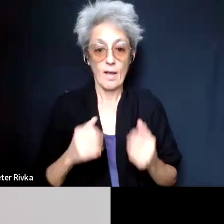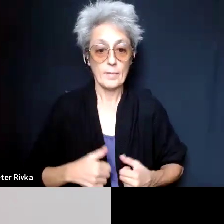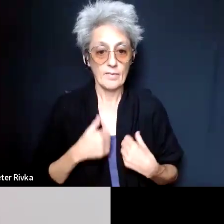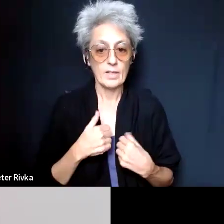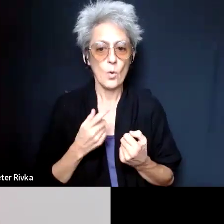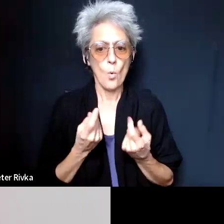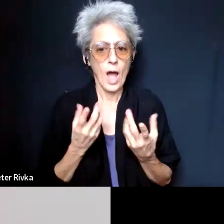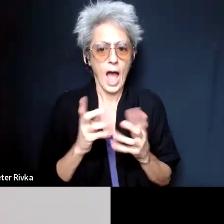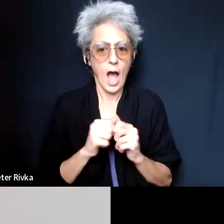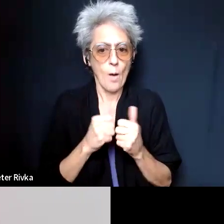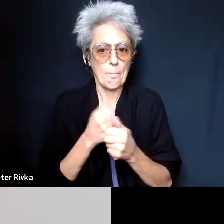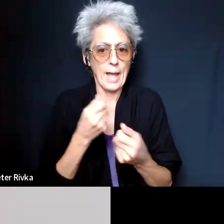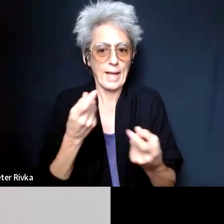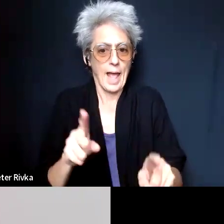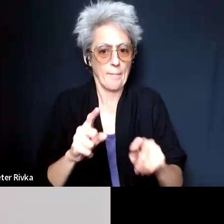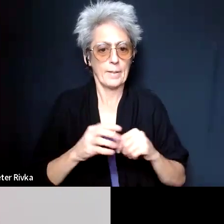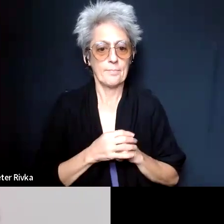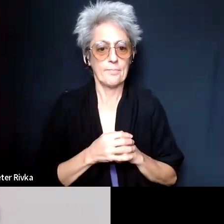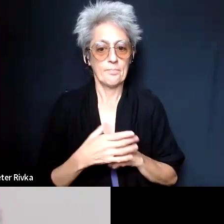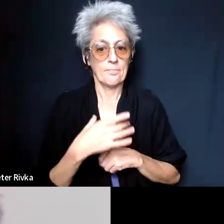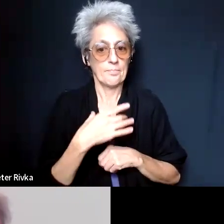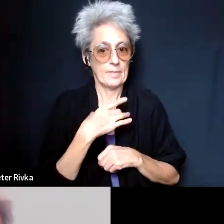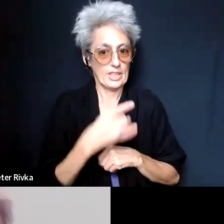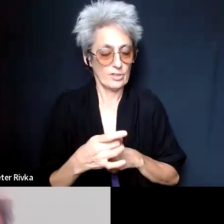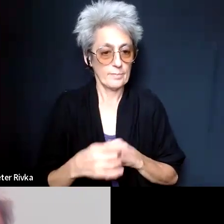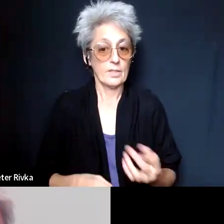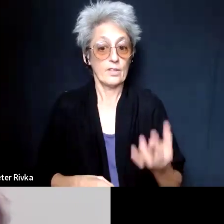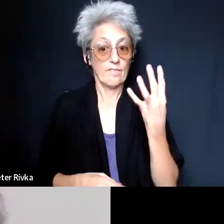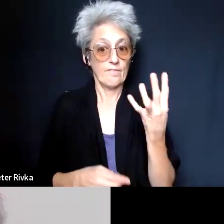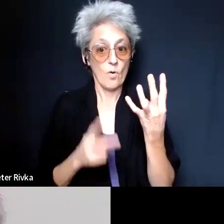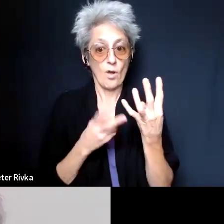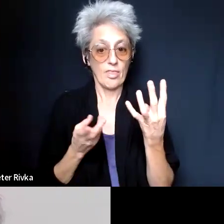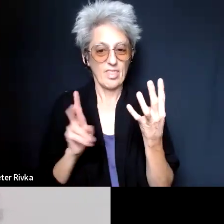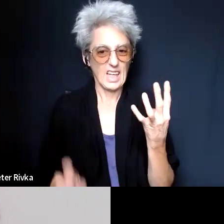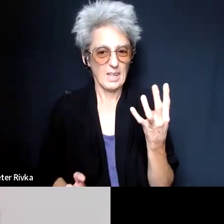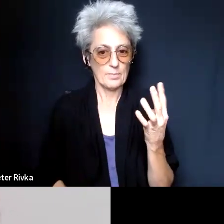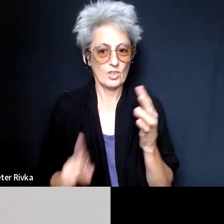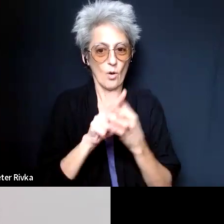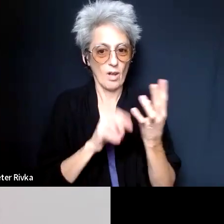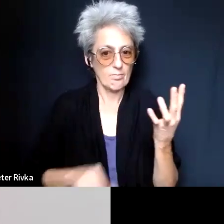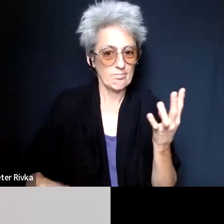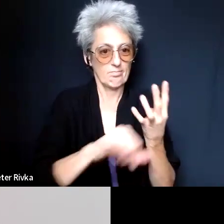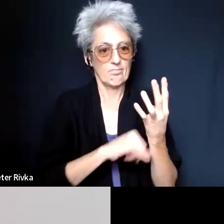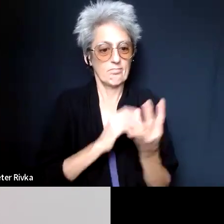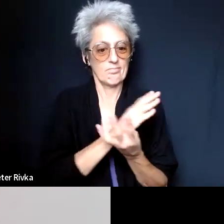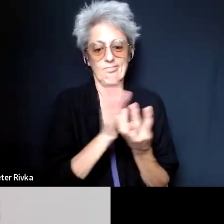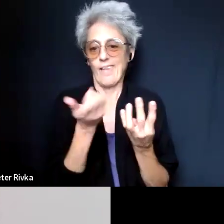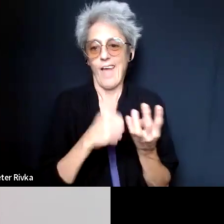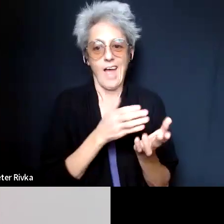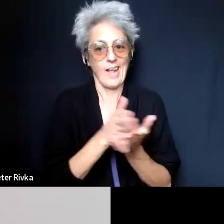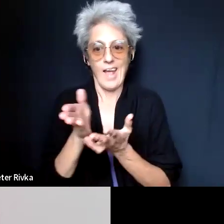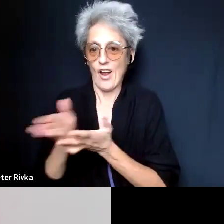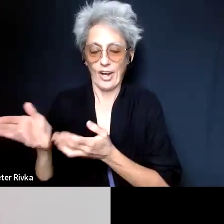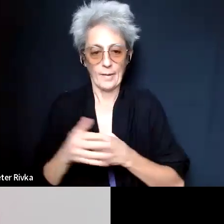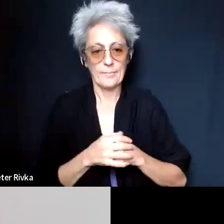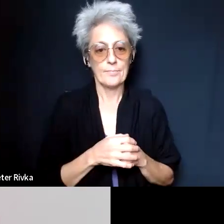And it was really interesting. 4 key themes came out, and it was across all areas.